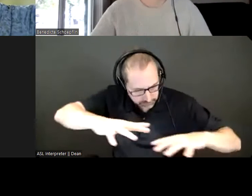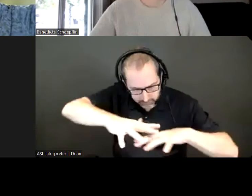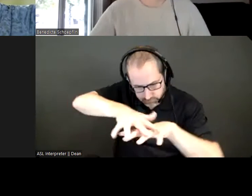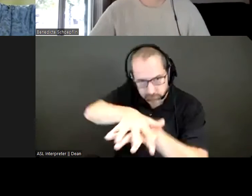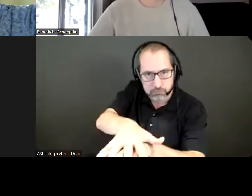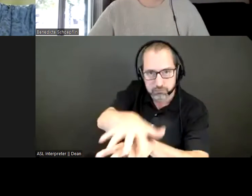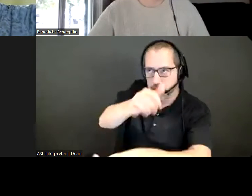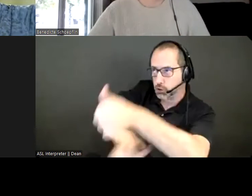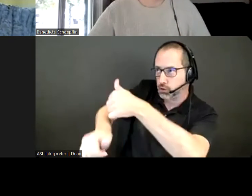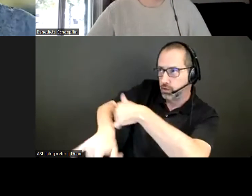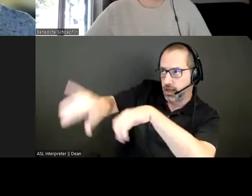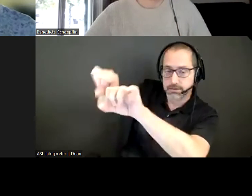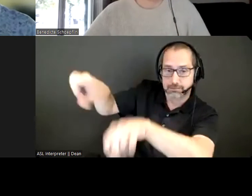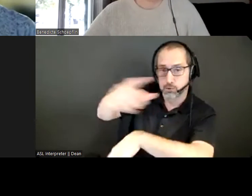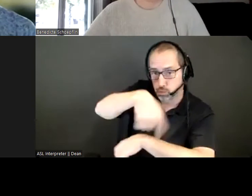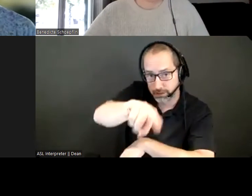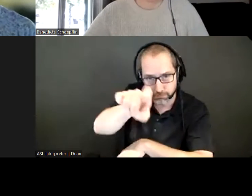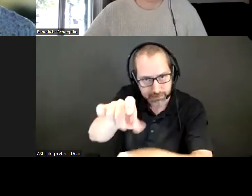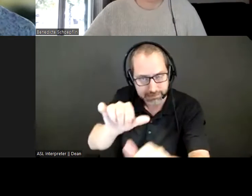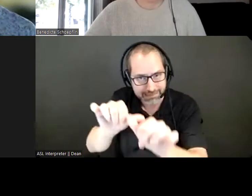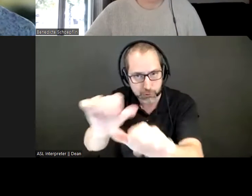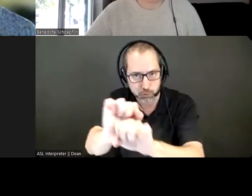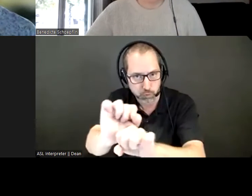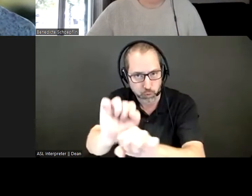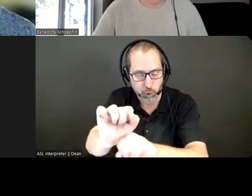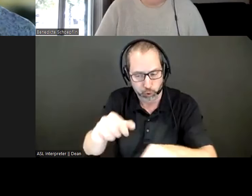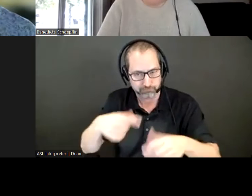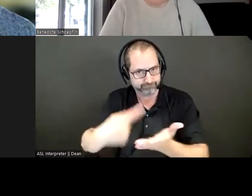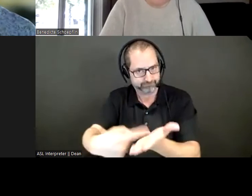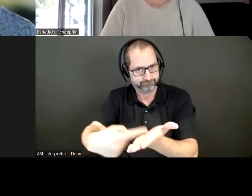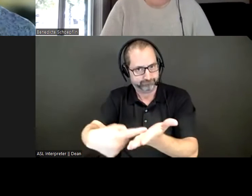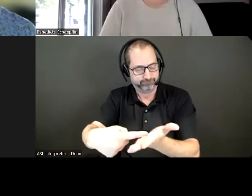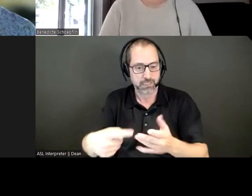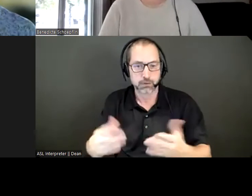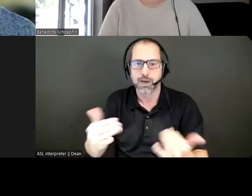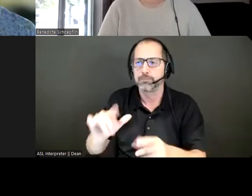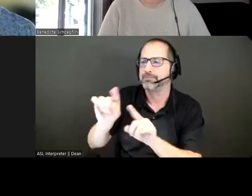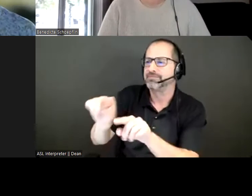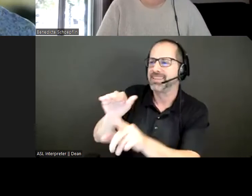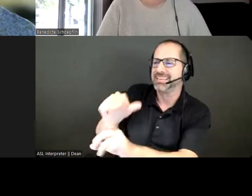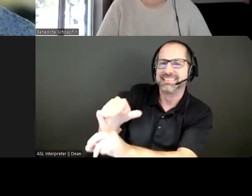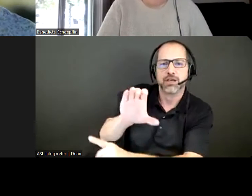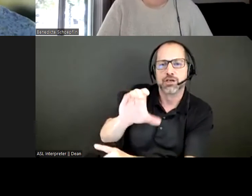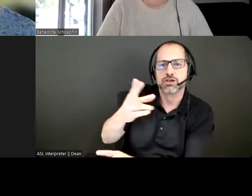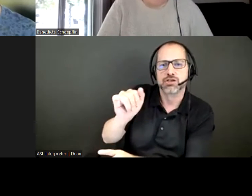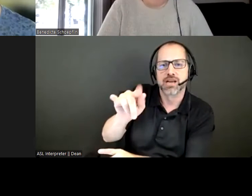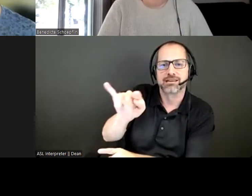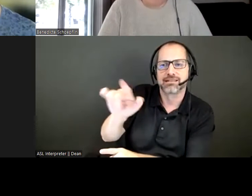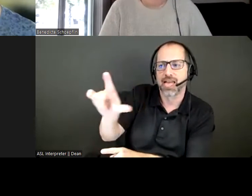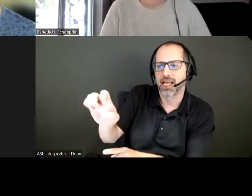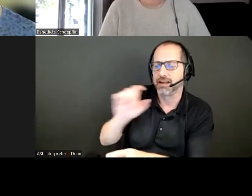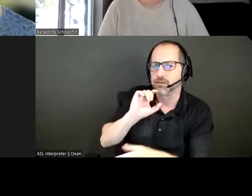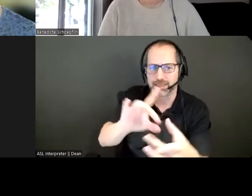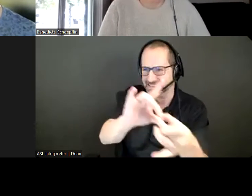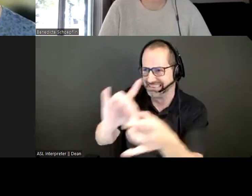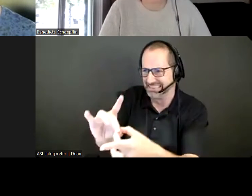that we do need to continue in these conversations. So Chantelle, I was just wondering if, as Ben, just building on what Benedict said, if you've